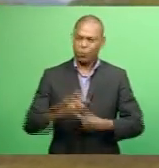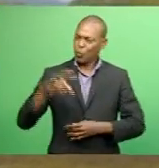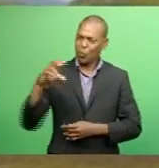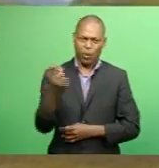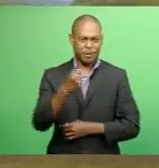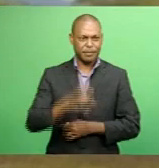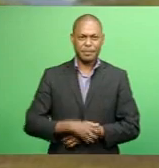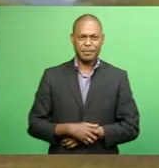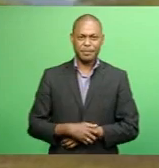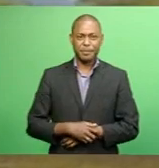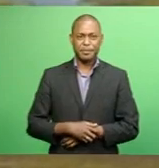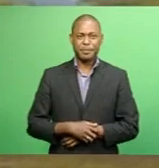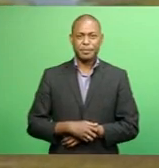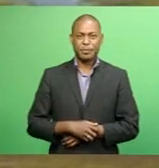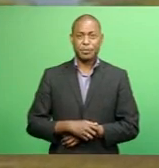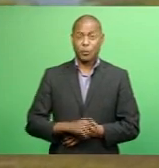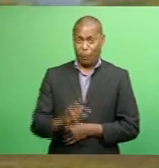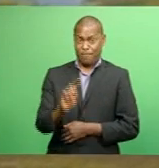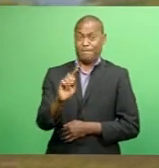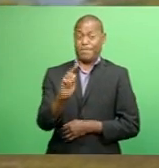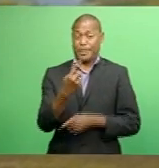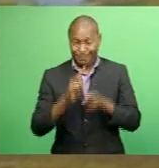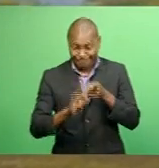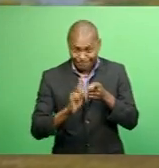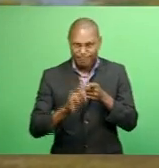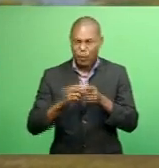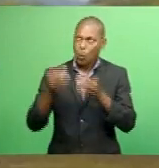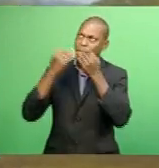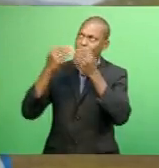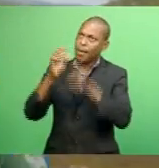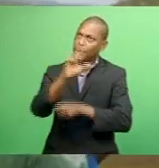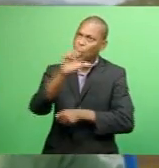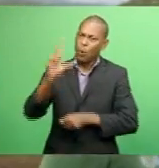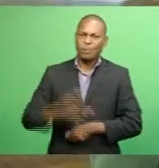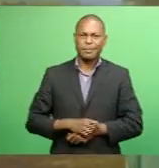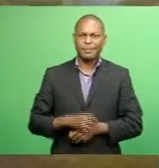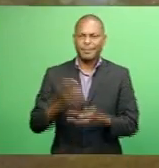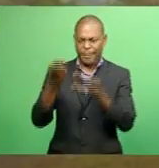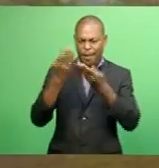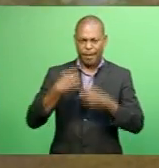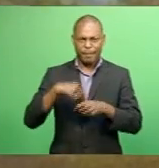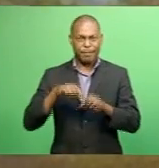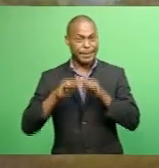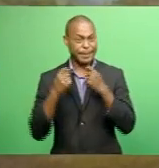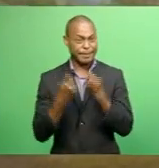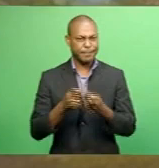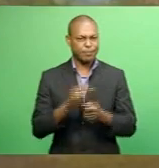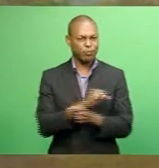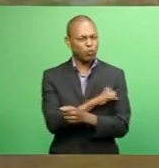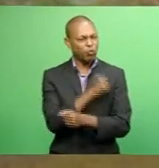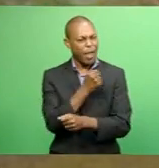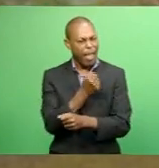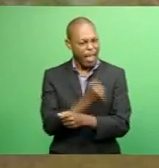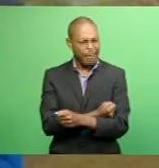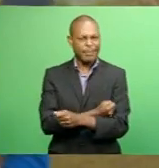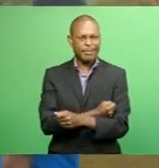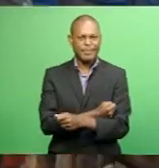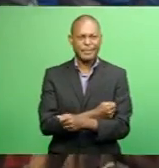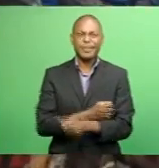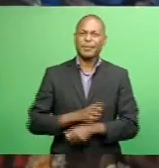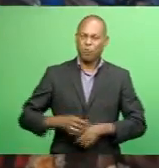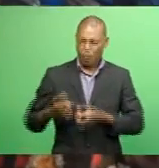First of all, we would like to thank the Lord for giving us the strength from the 2 weeks we have been preparing. Our determination has paid off